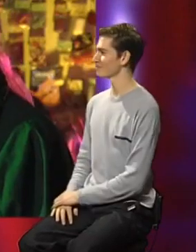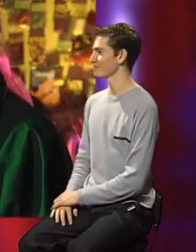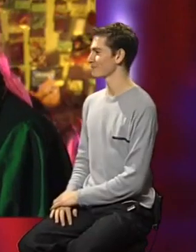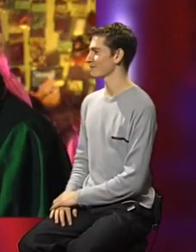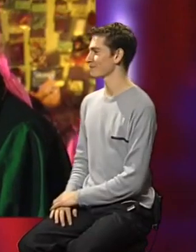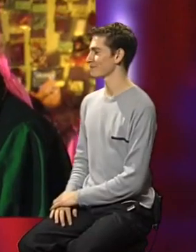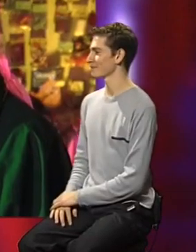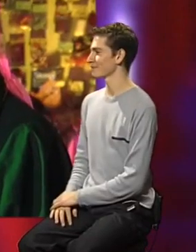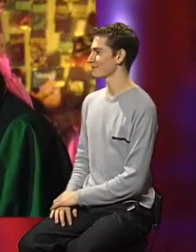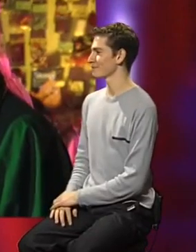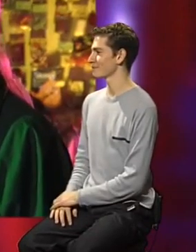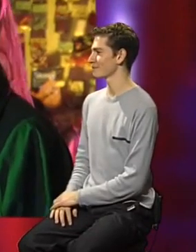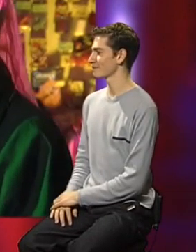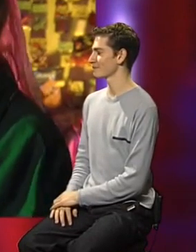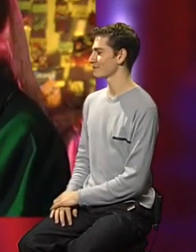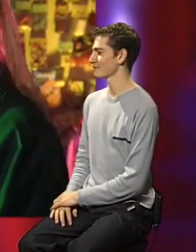It's pretend.